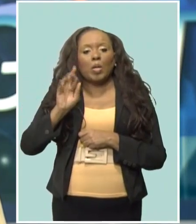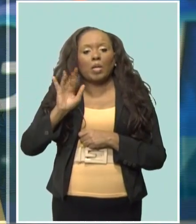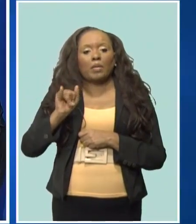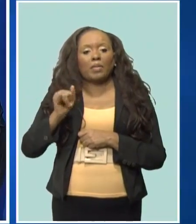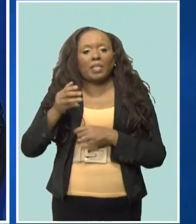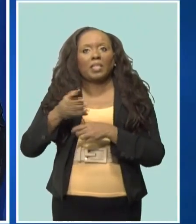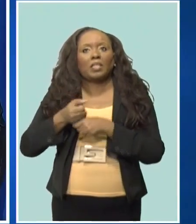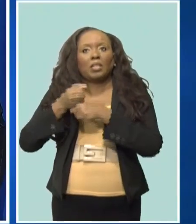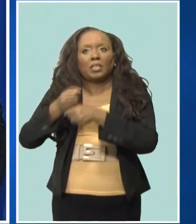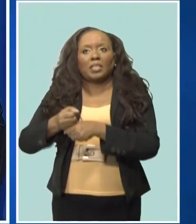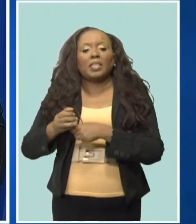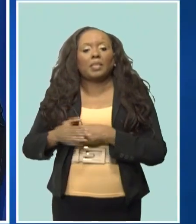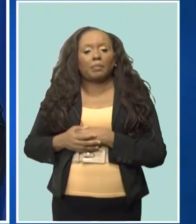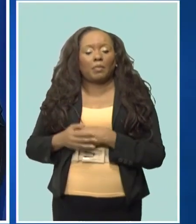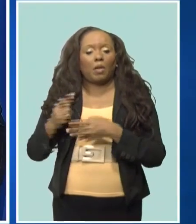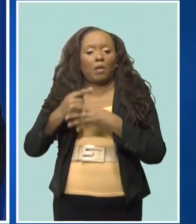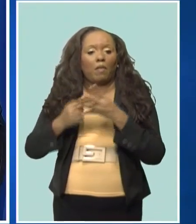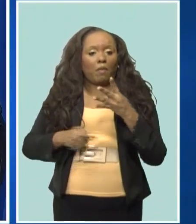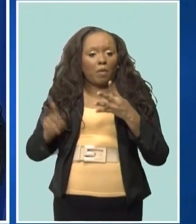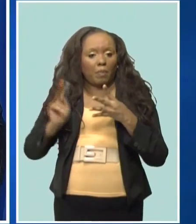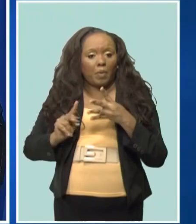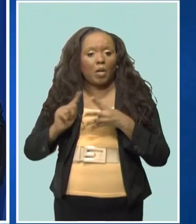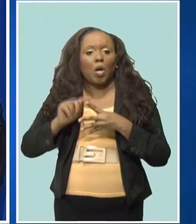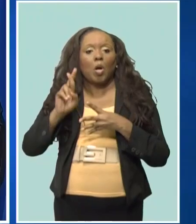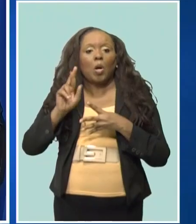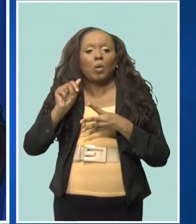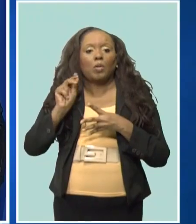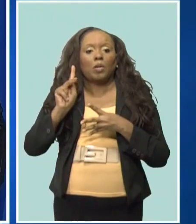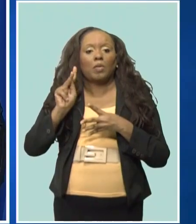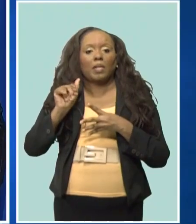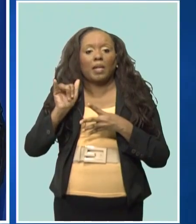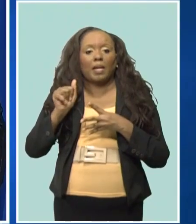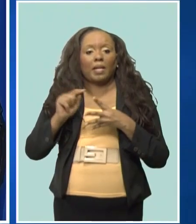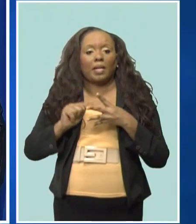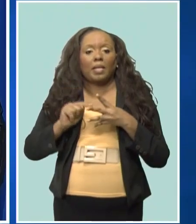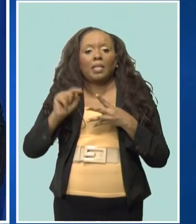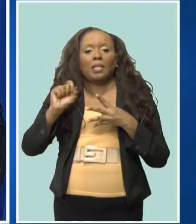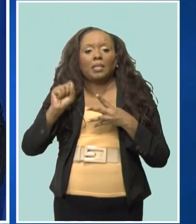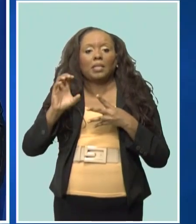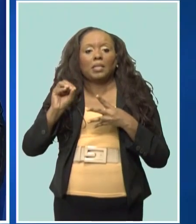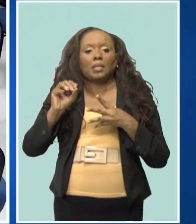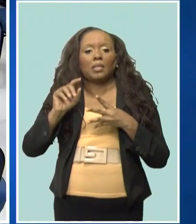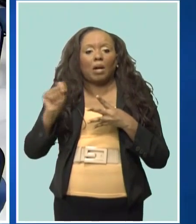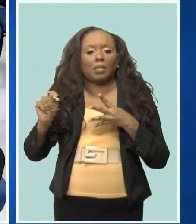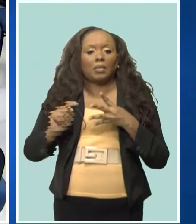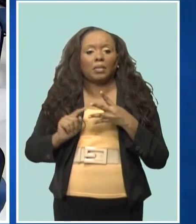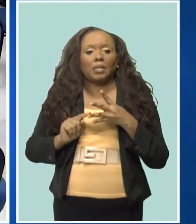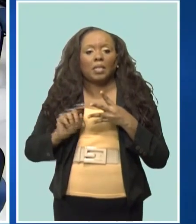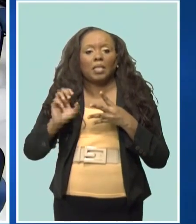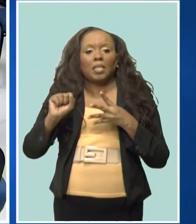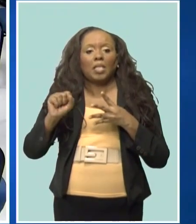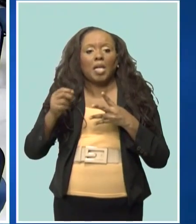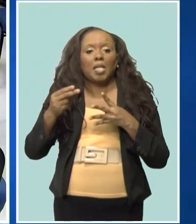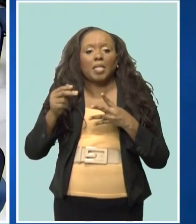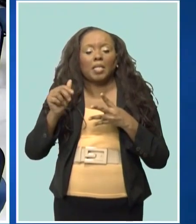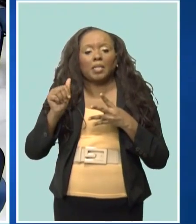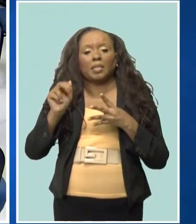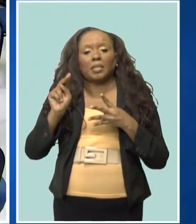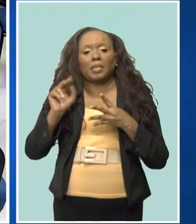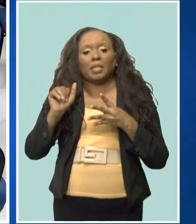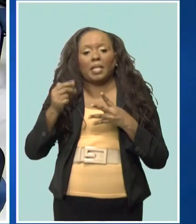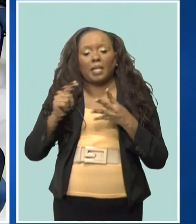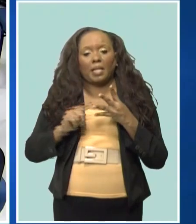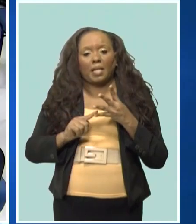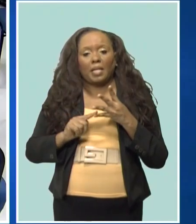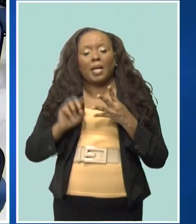Goodrich, Scott Wharton, Shania Graham, and Emily Wharton have qualified for the scholarship, which is exclusively